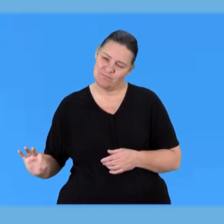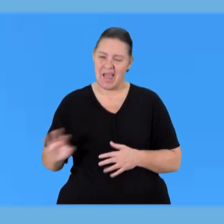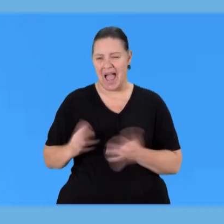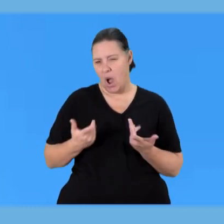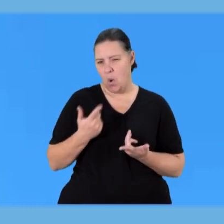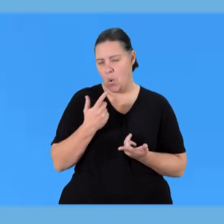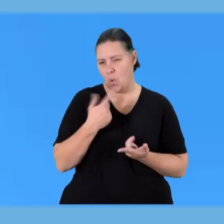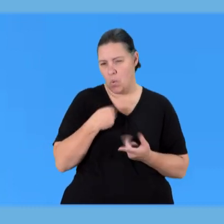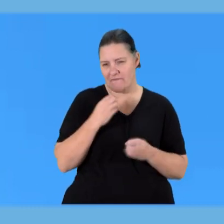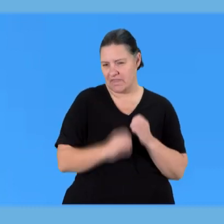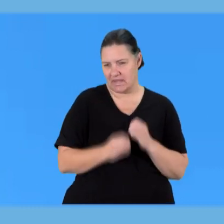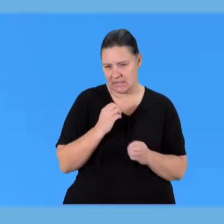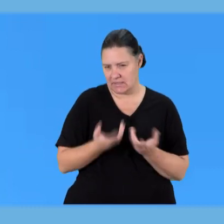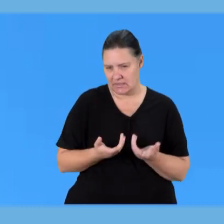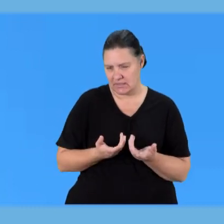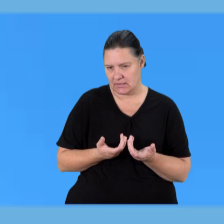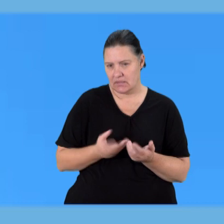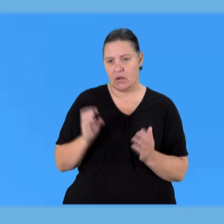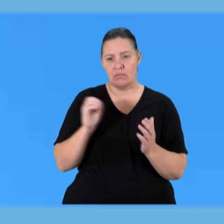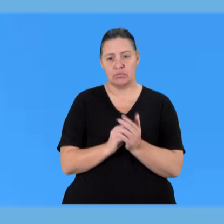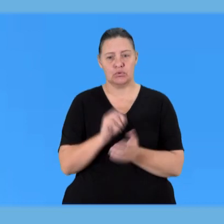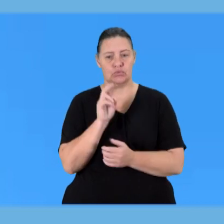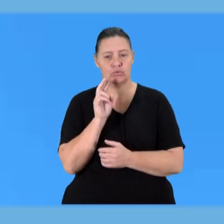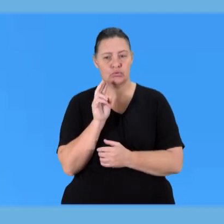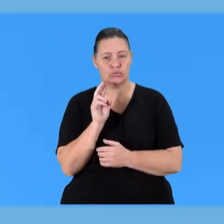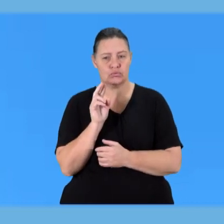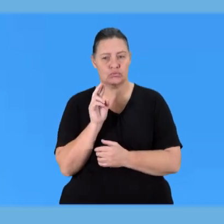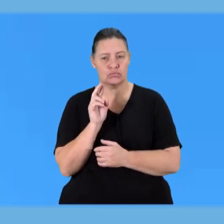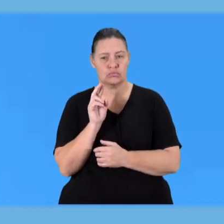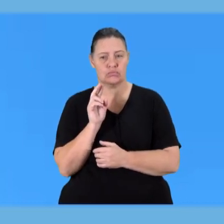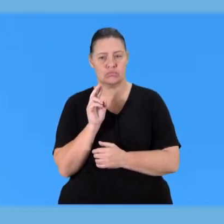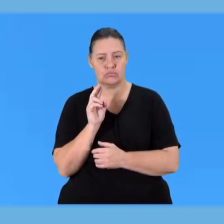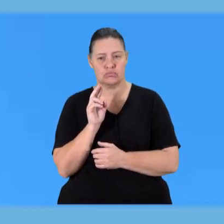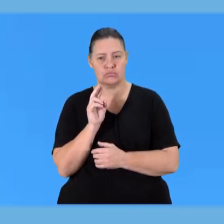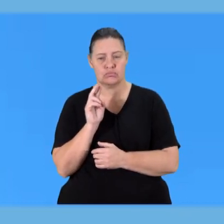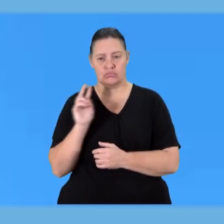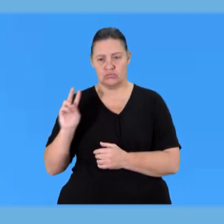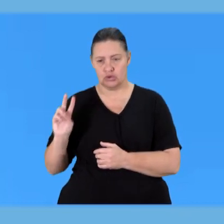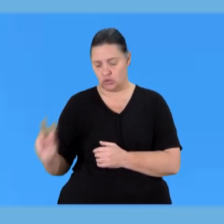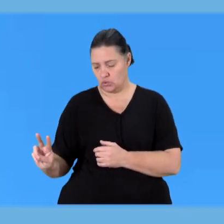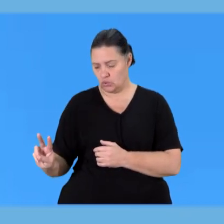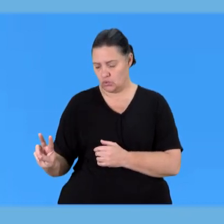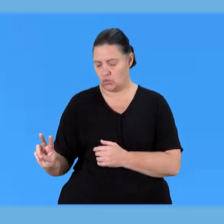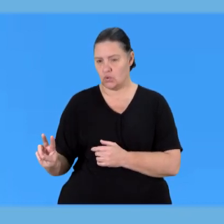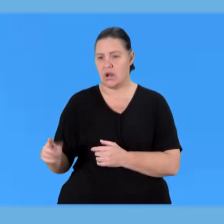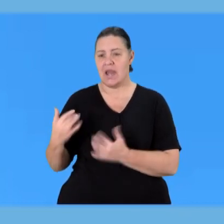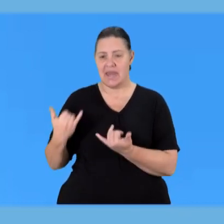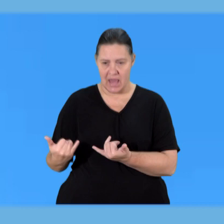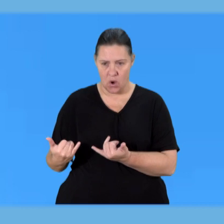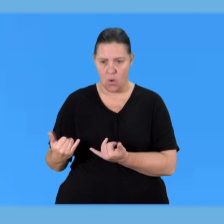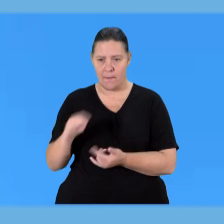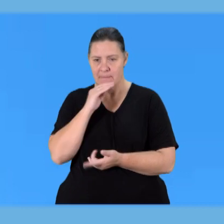side. So how do I then fix that? If I put a 2 there, if I try to balance that with a